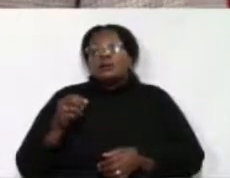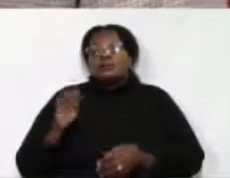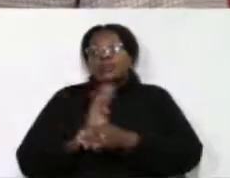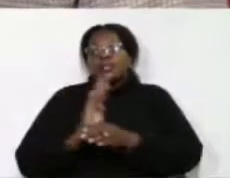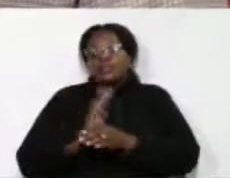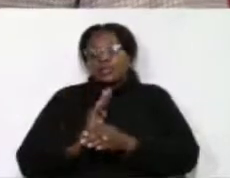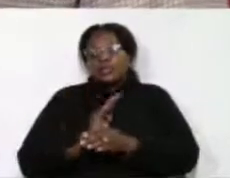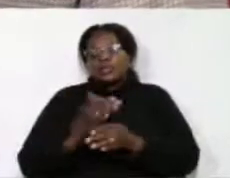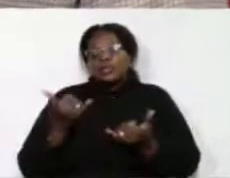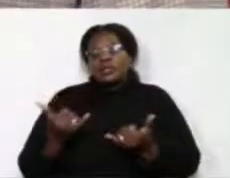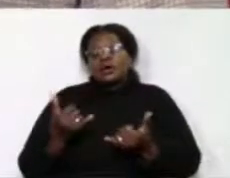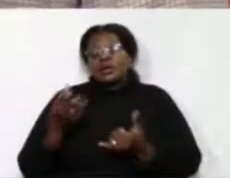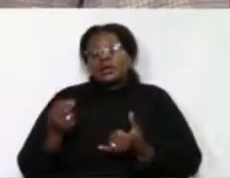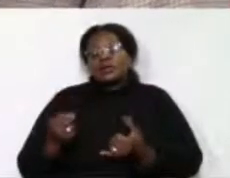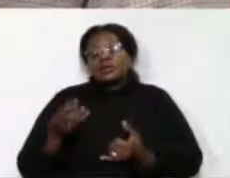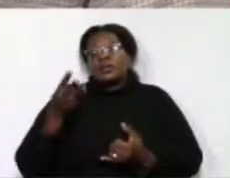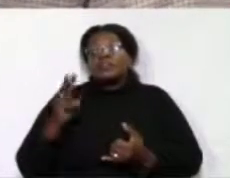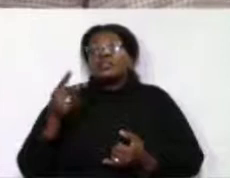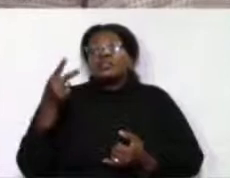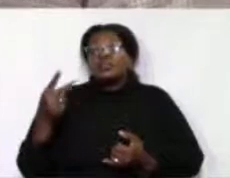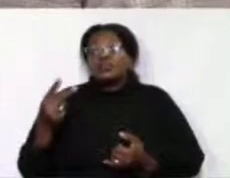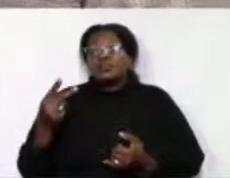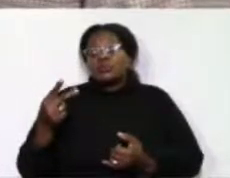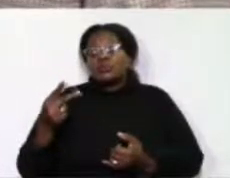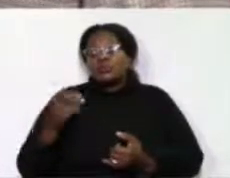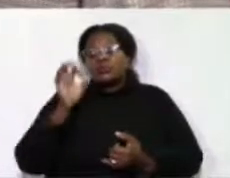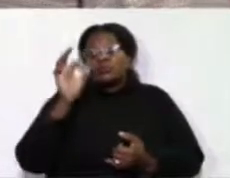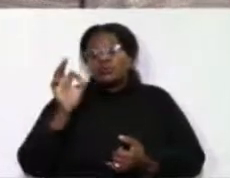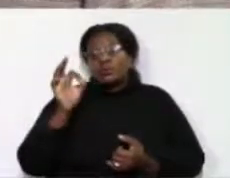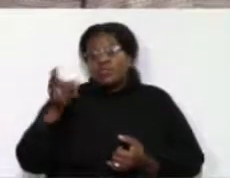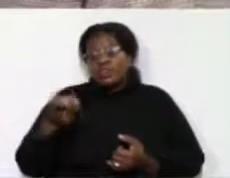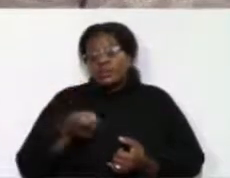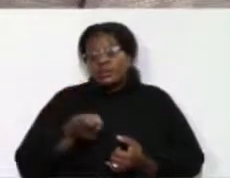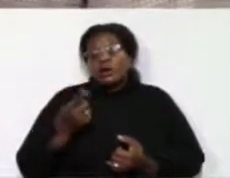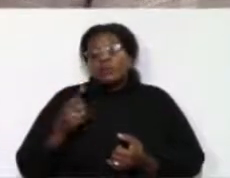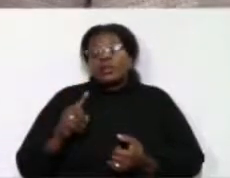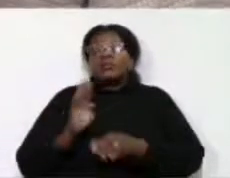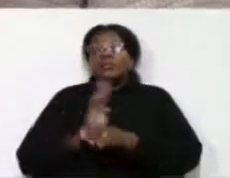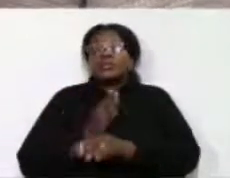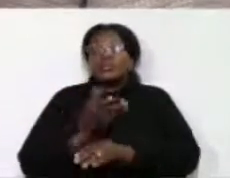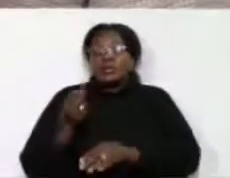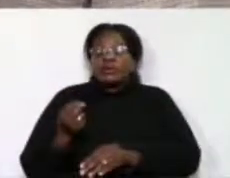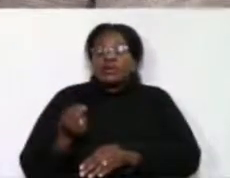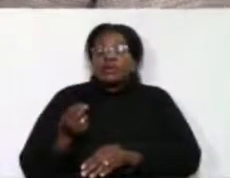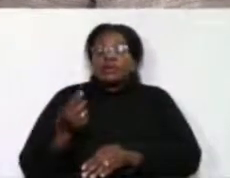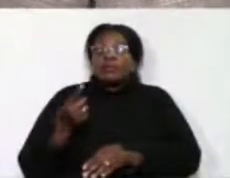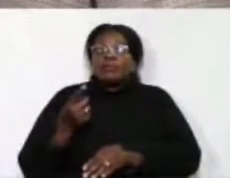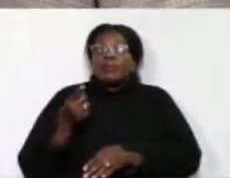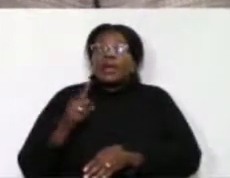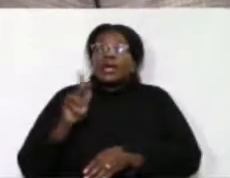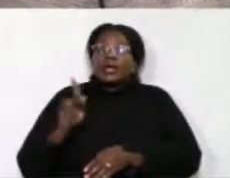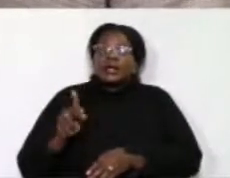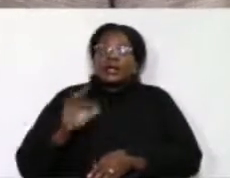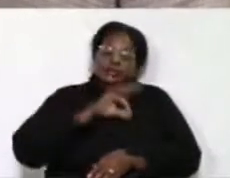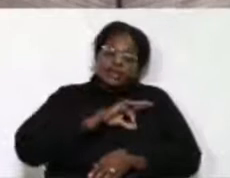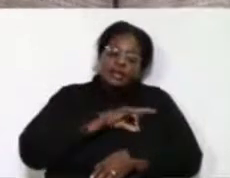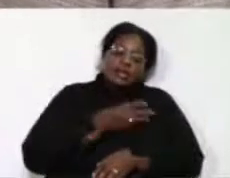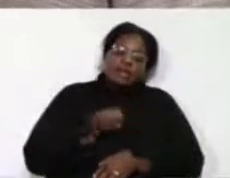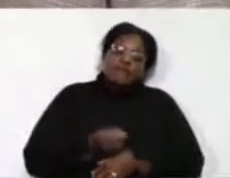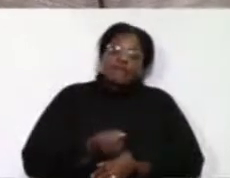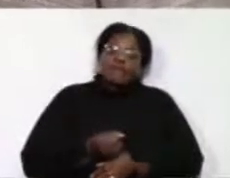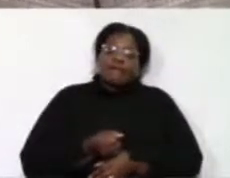contains 63,000. You don't contain 63,000, the business does, because you paid yourself something up here. Okay?